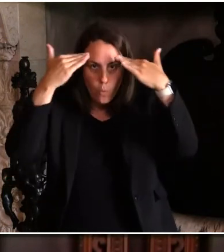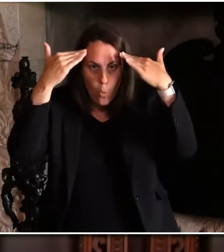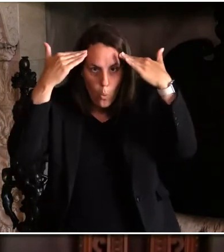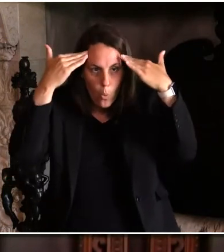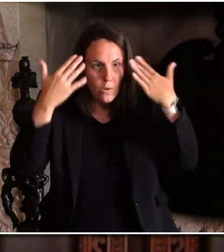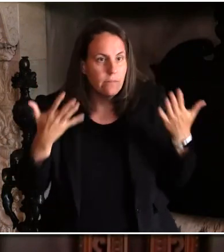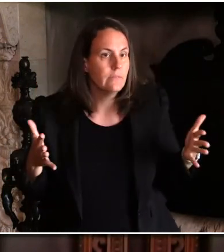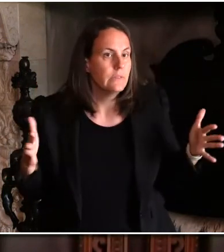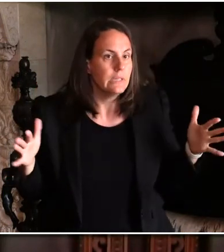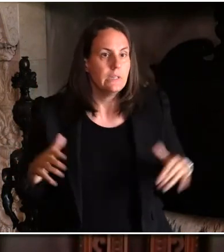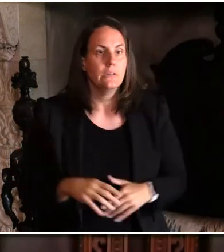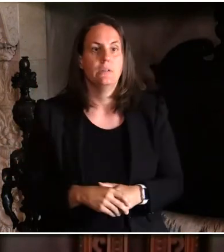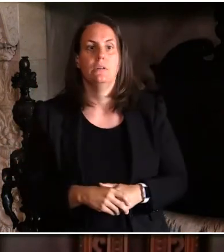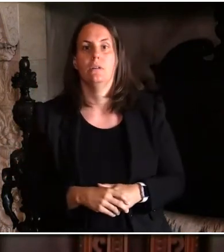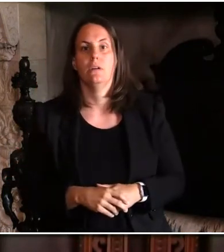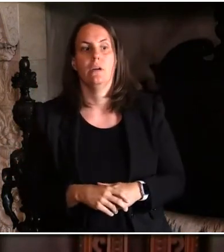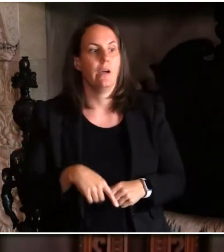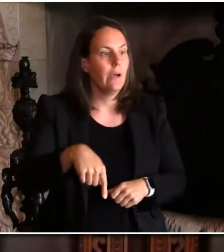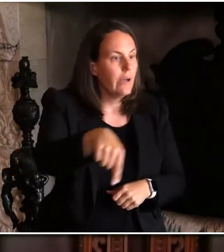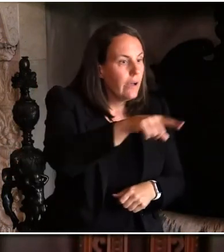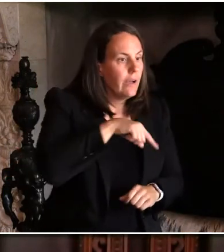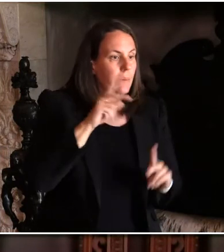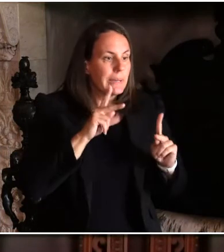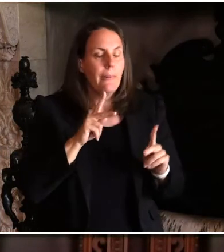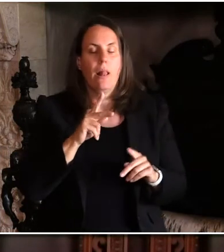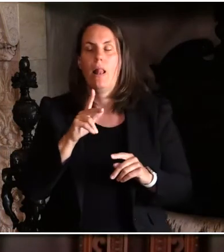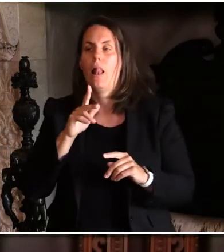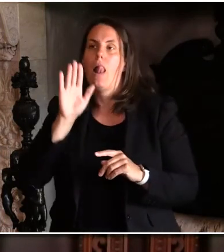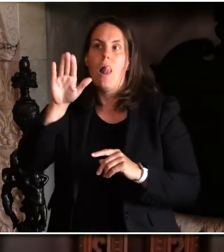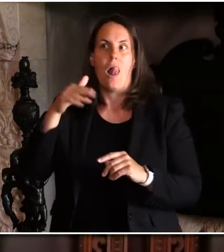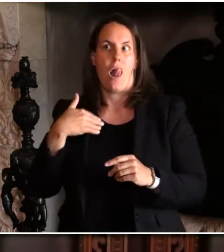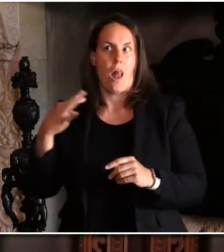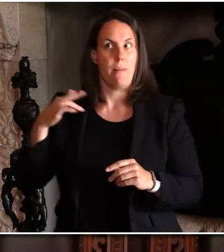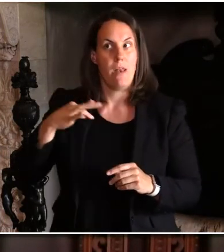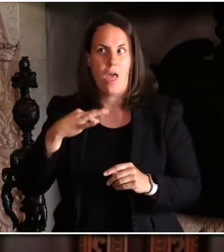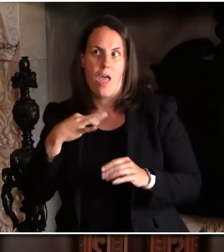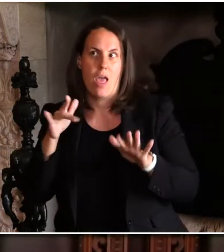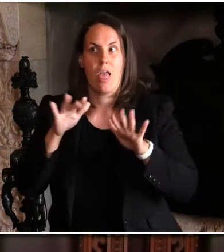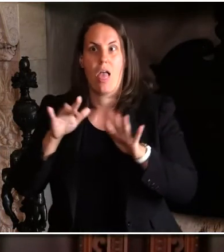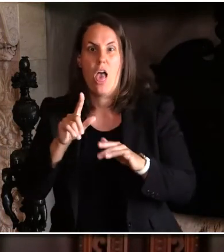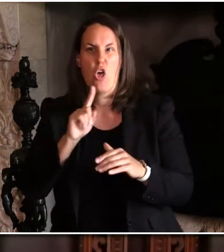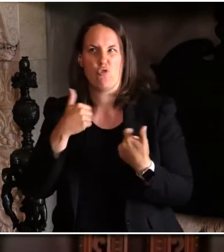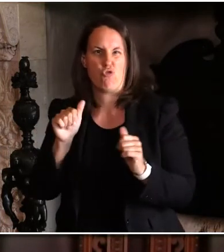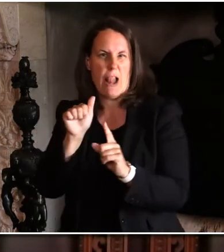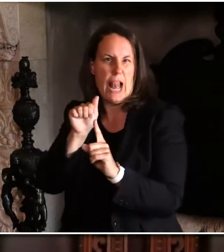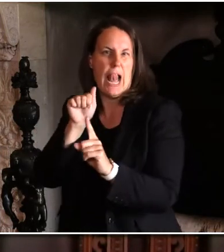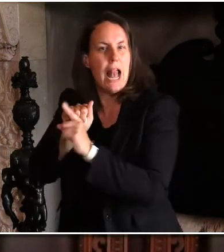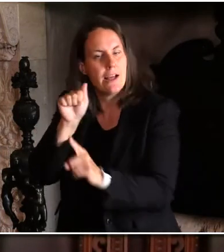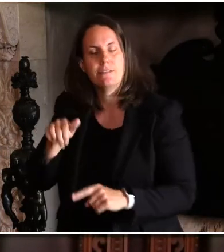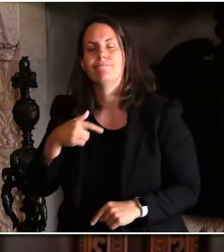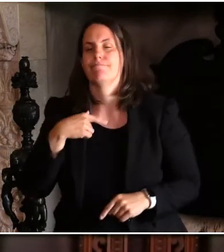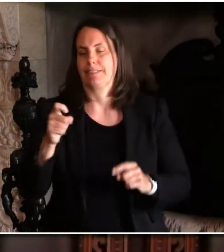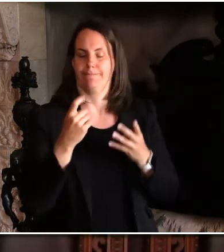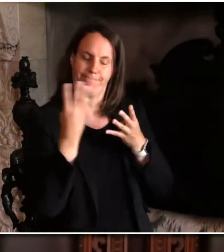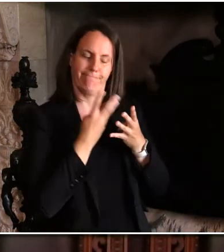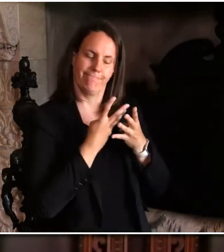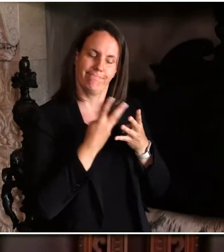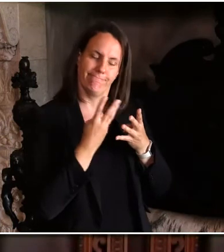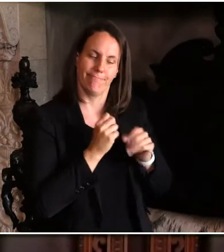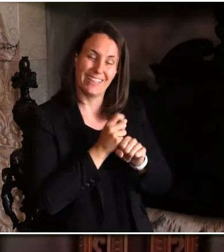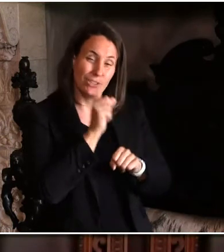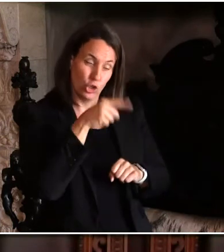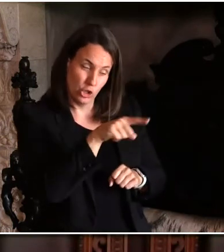have to go through and make that determination. And so it's hard work, but I don't want to make any excuses. It